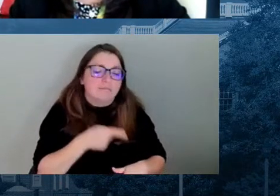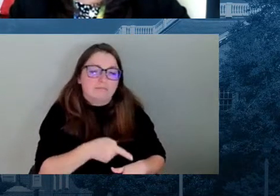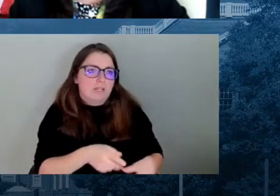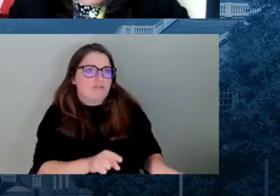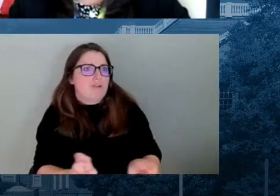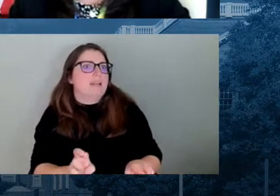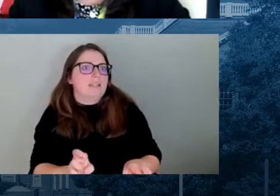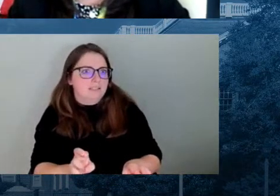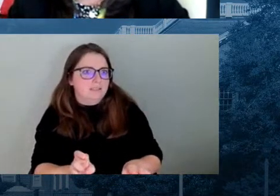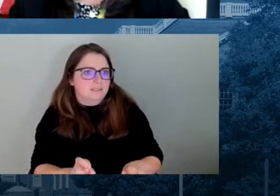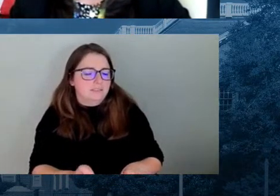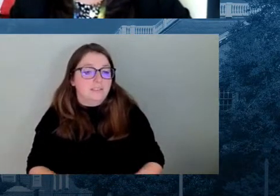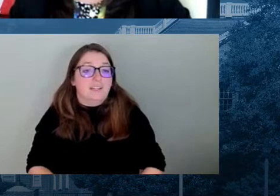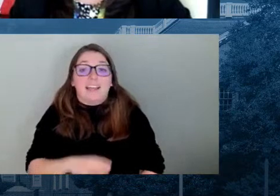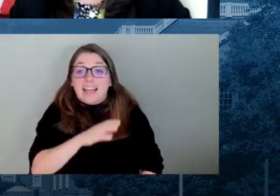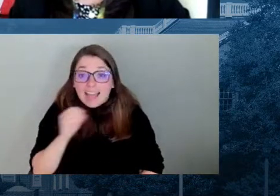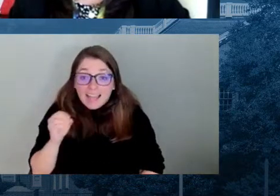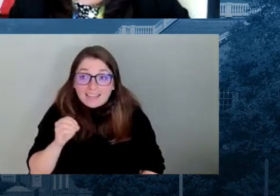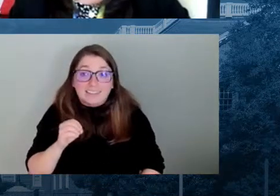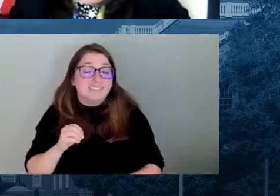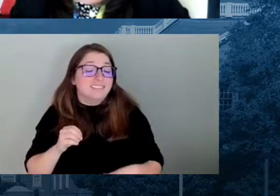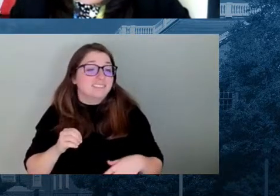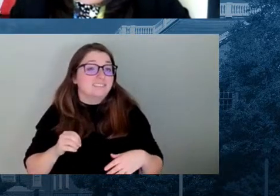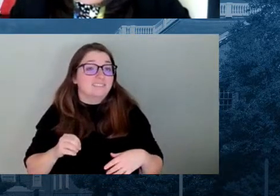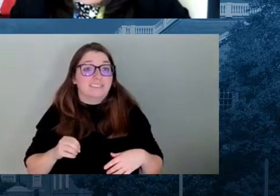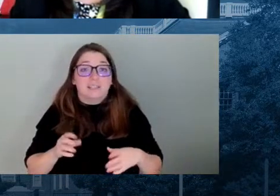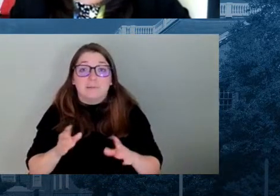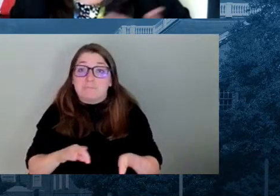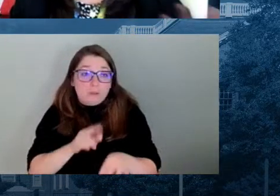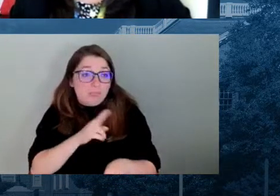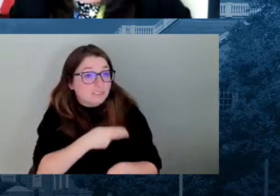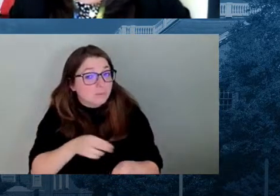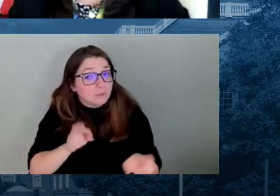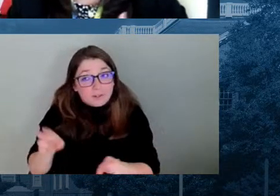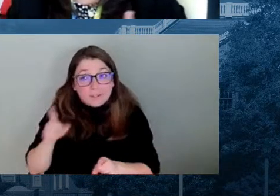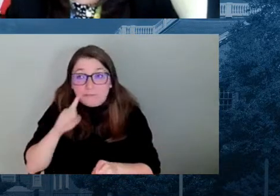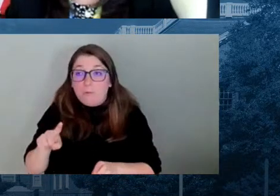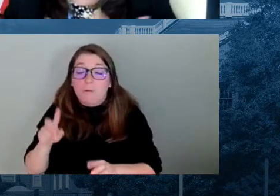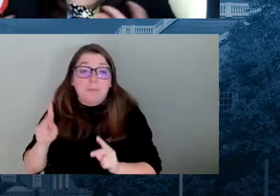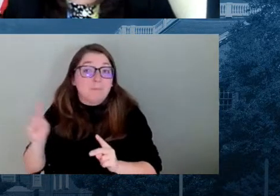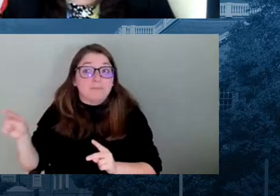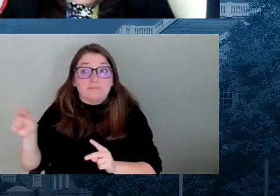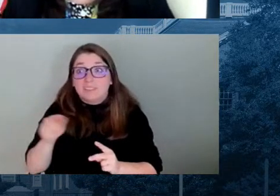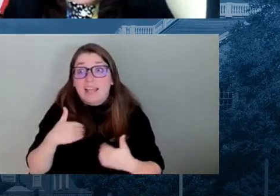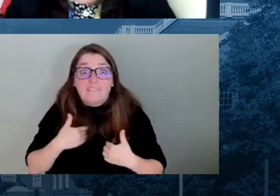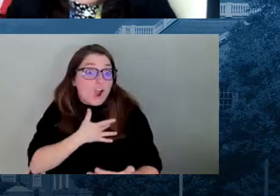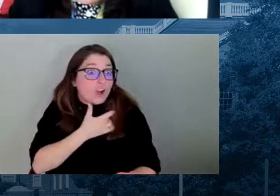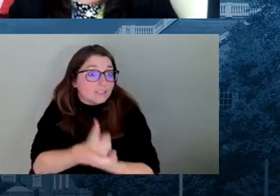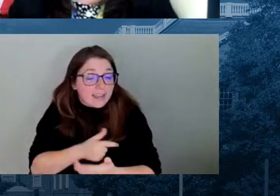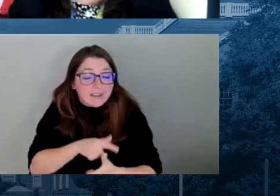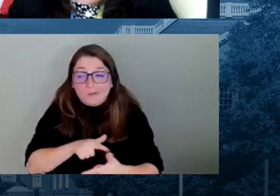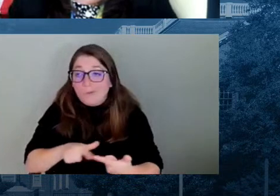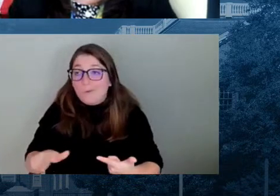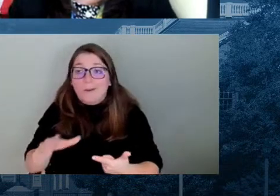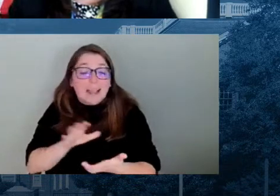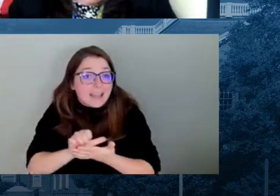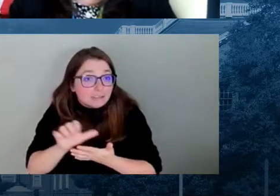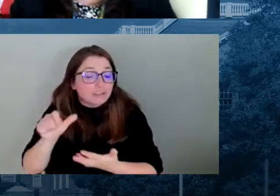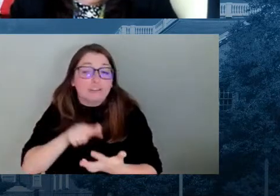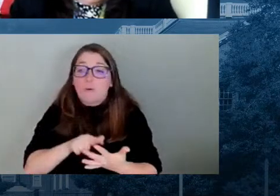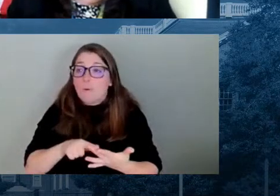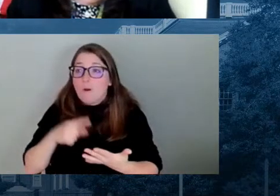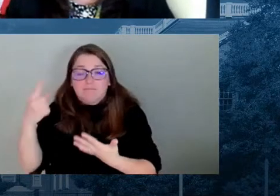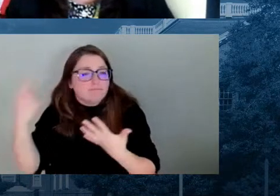need to go for cancer, chronic diseases, heart attacks. The reasons that we